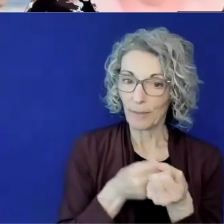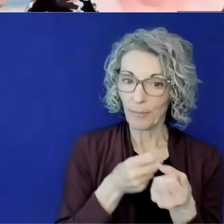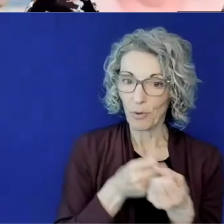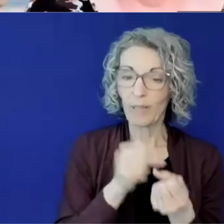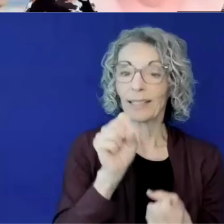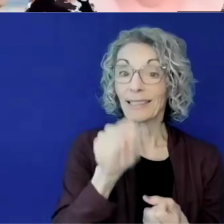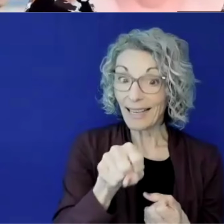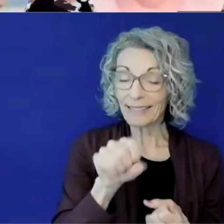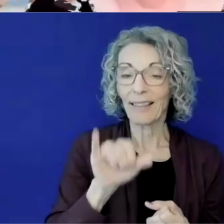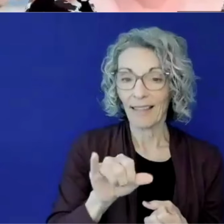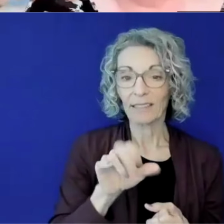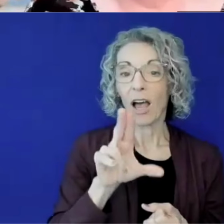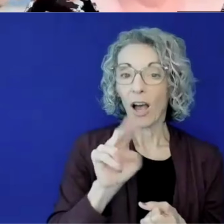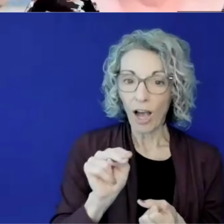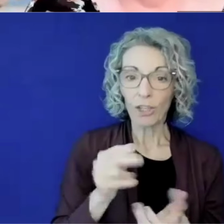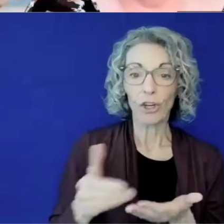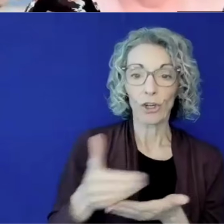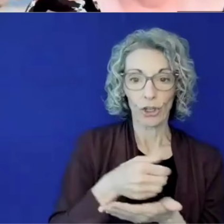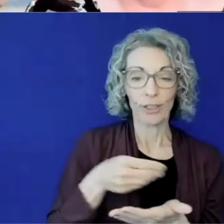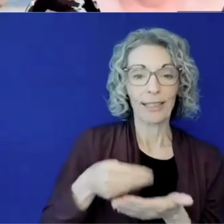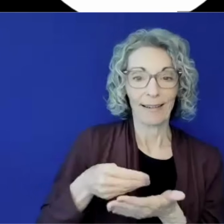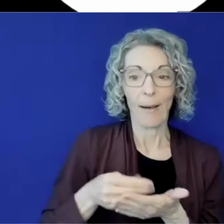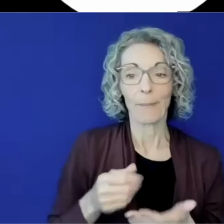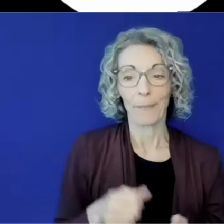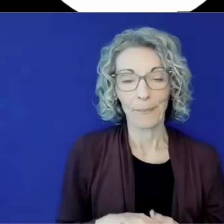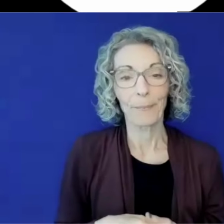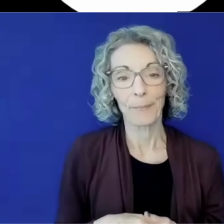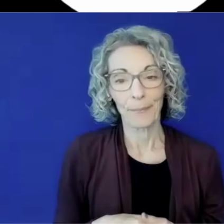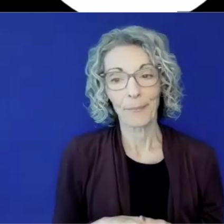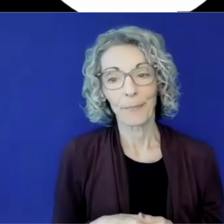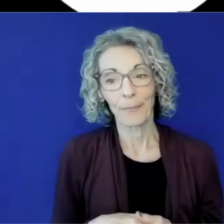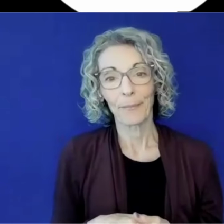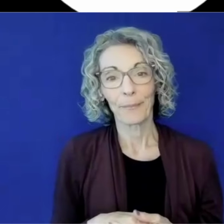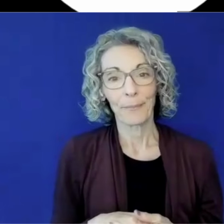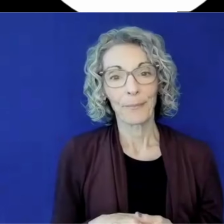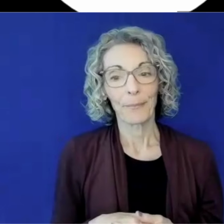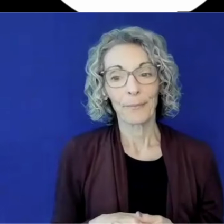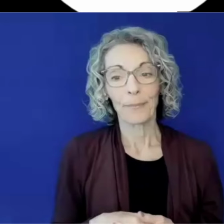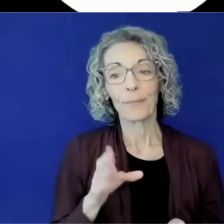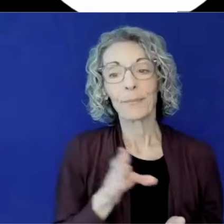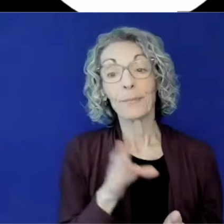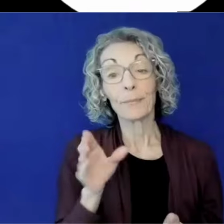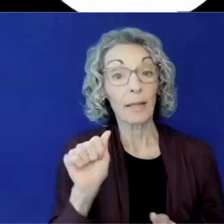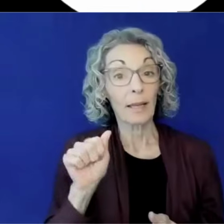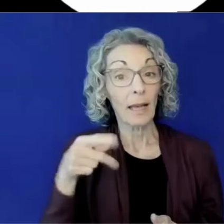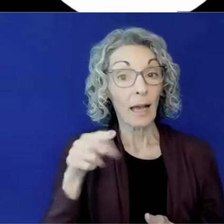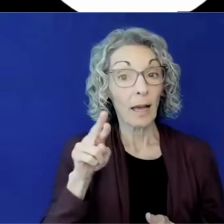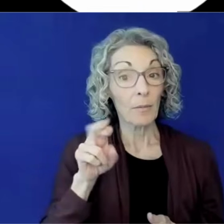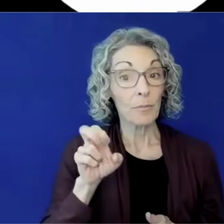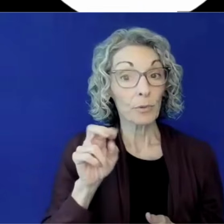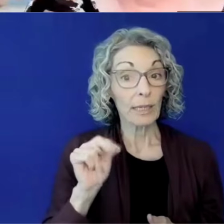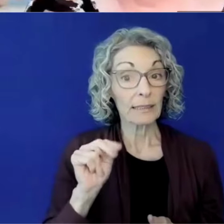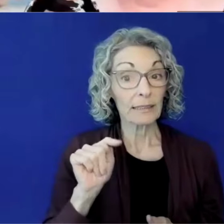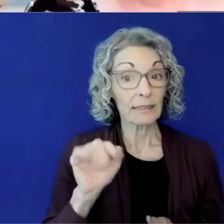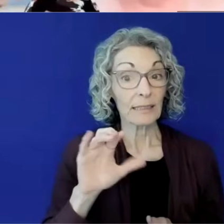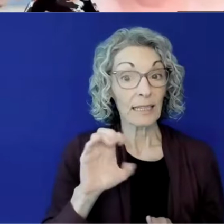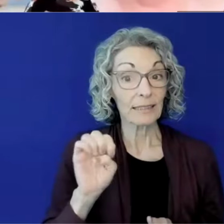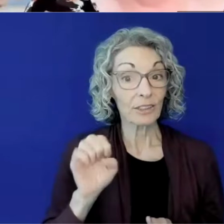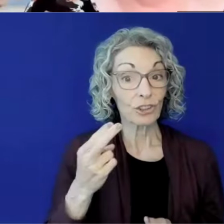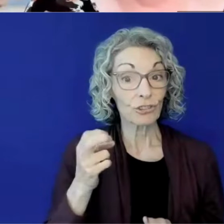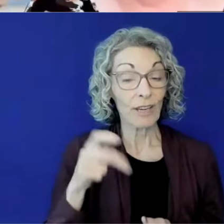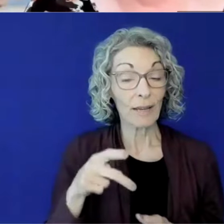income. Yep. Okay. All right. How about an apprenticeship program? If you're